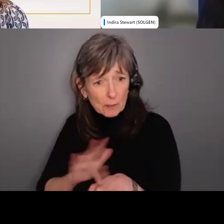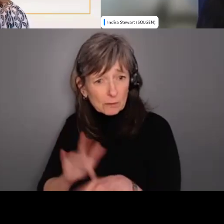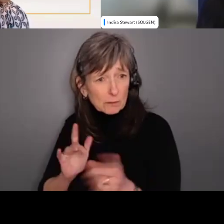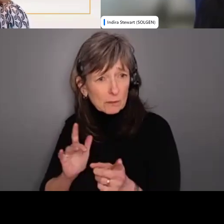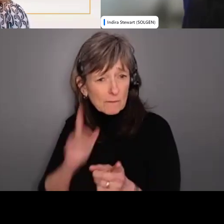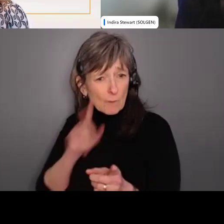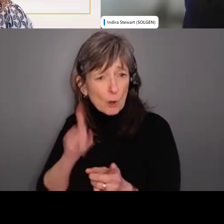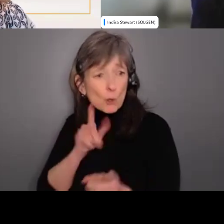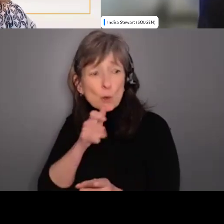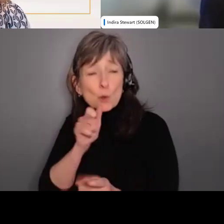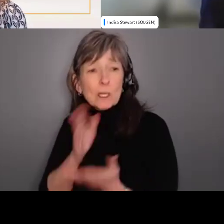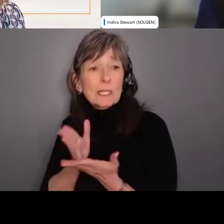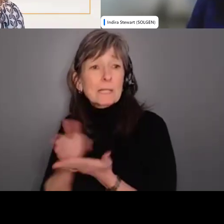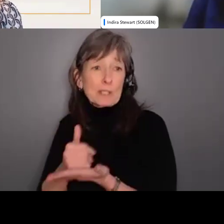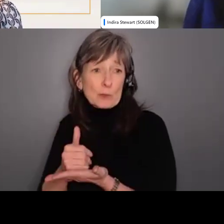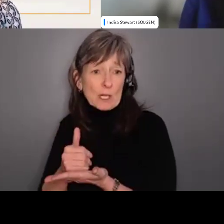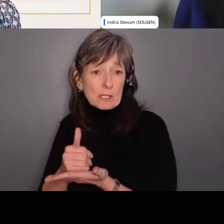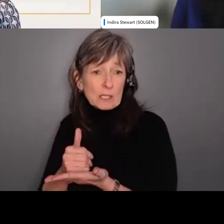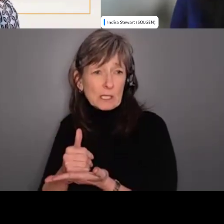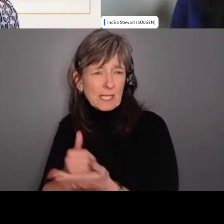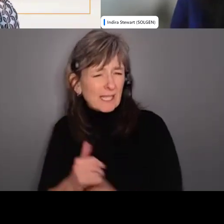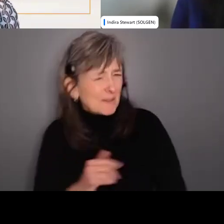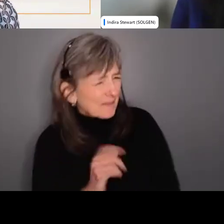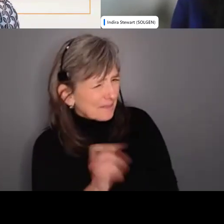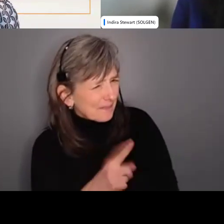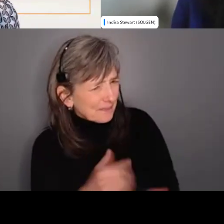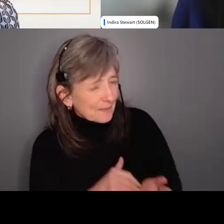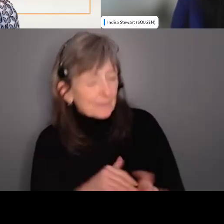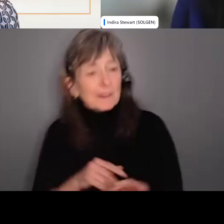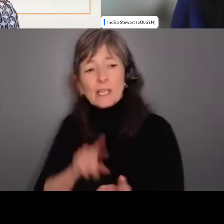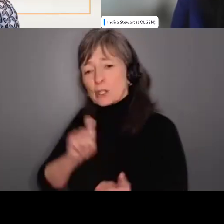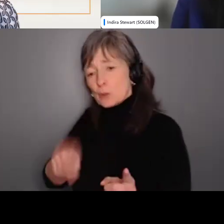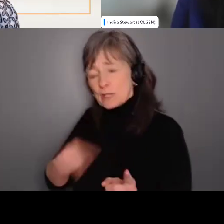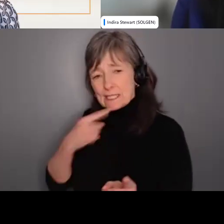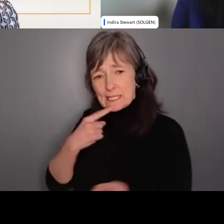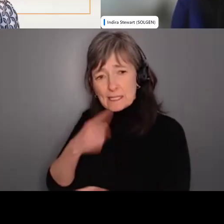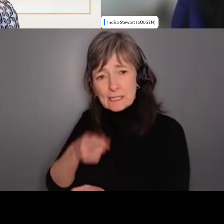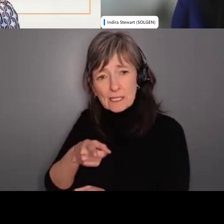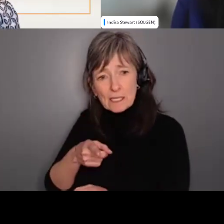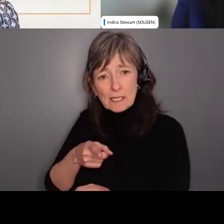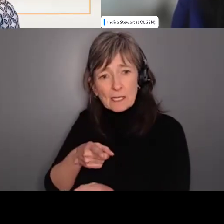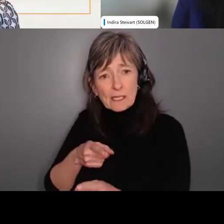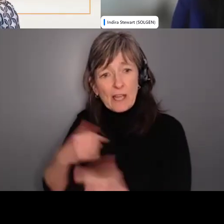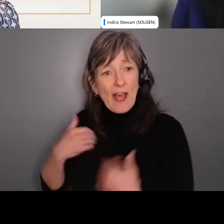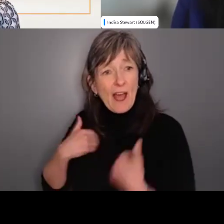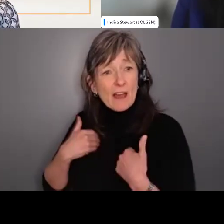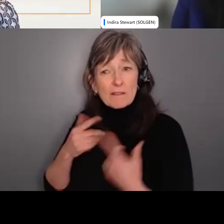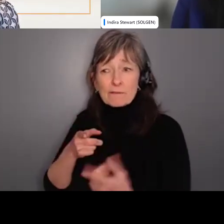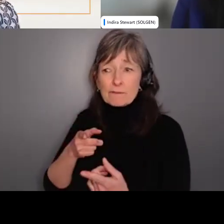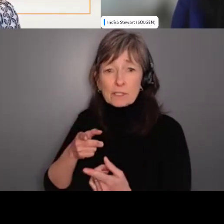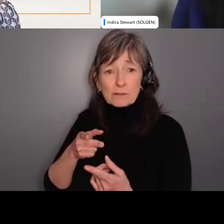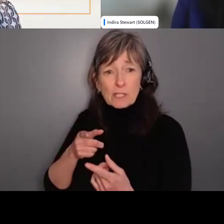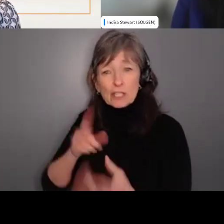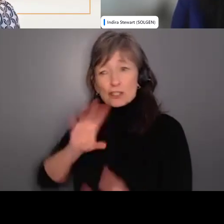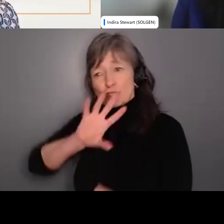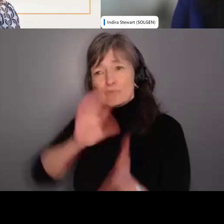So I just want to make sure. Yeah, so they're asking about if there's a profile of those who commit